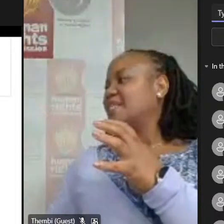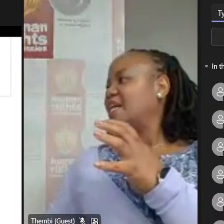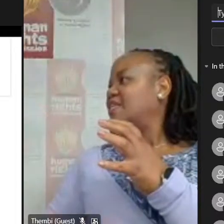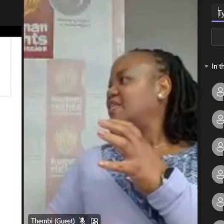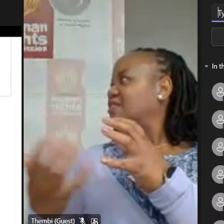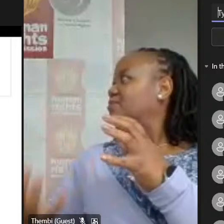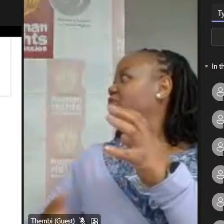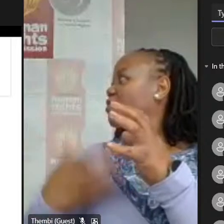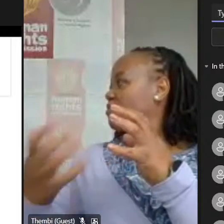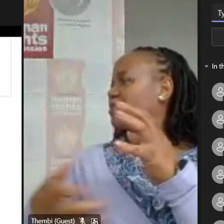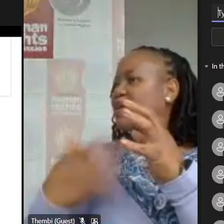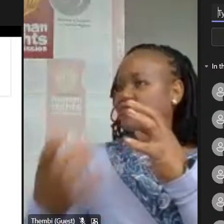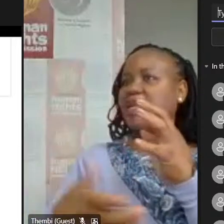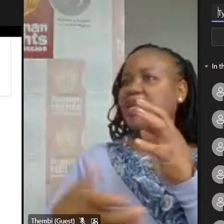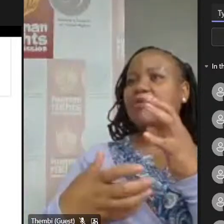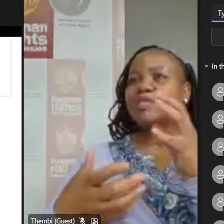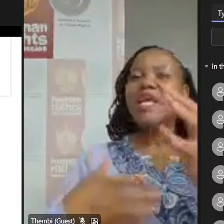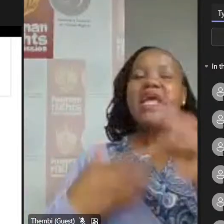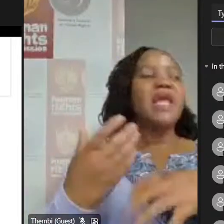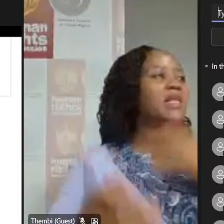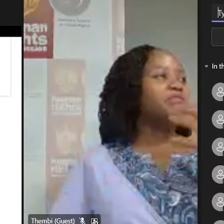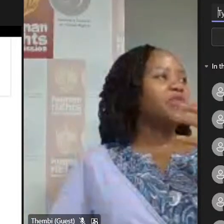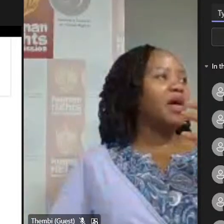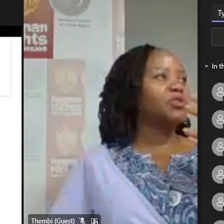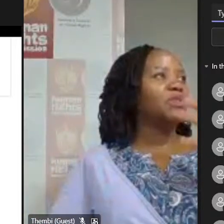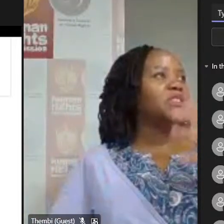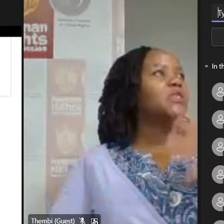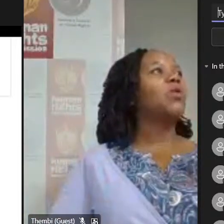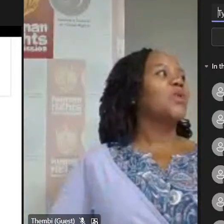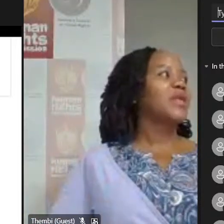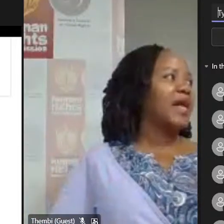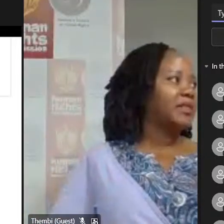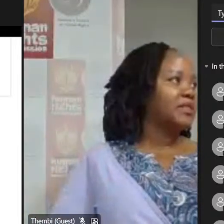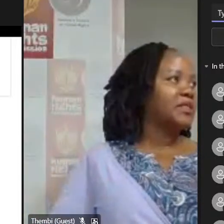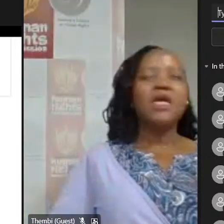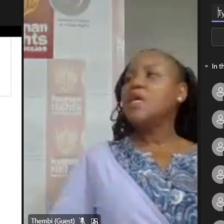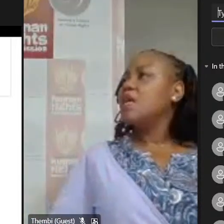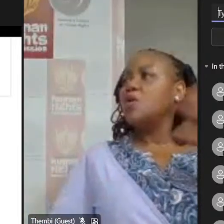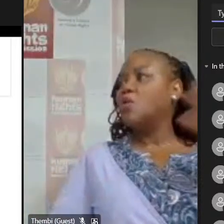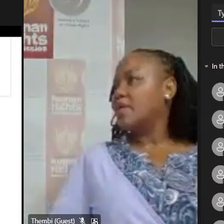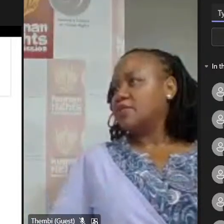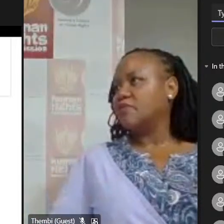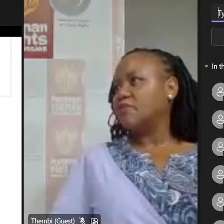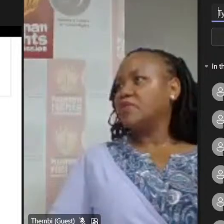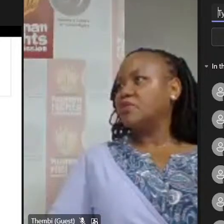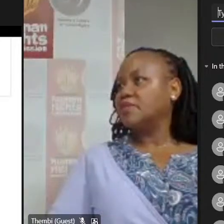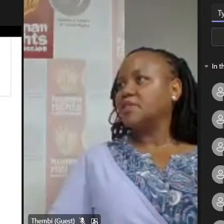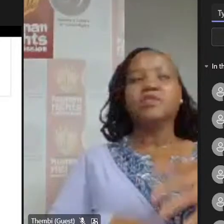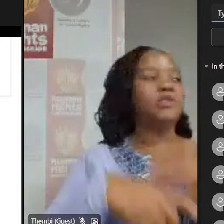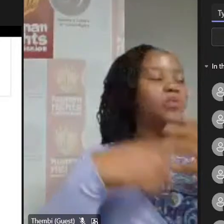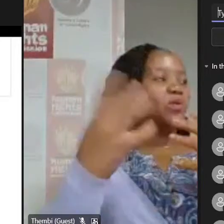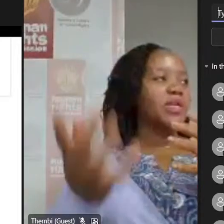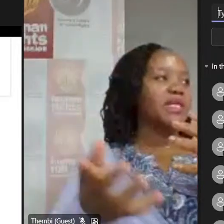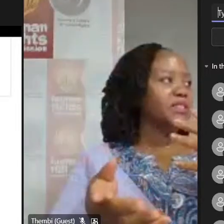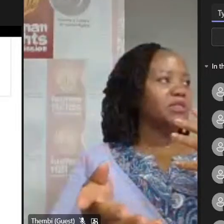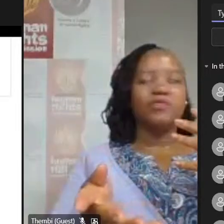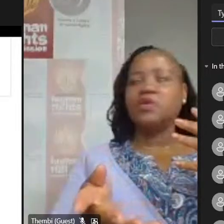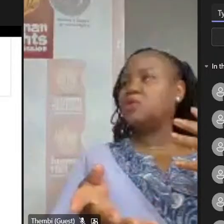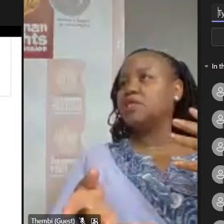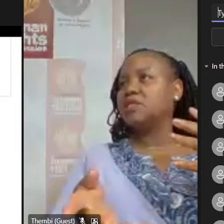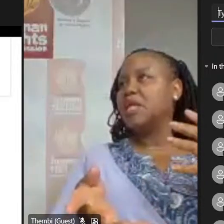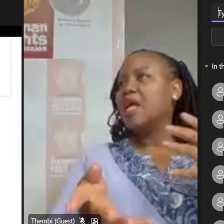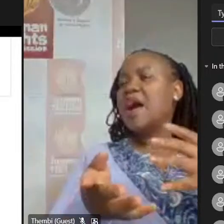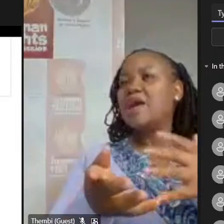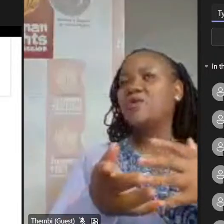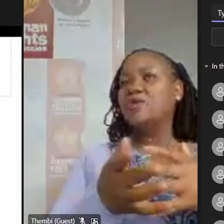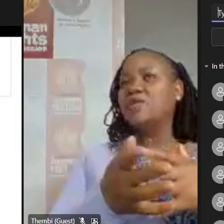long started in terms of how people are feeling about a need for us to decolonize a whole range of issues, decolonization of